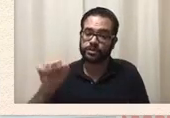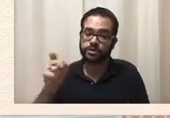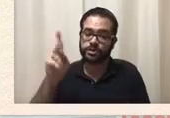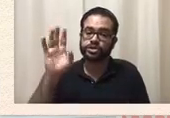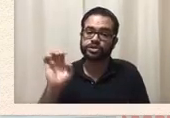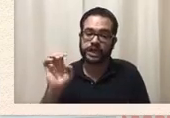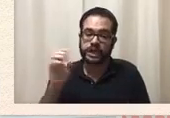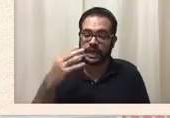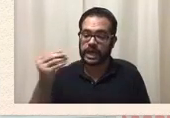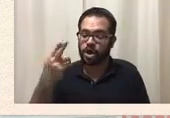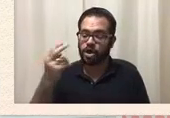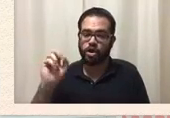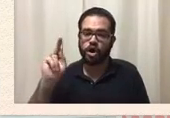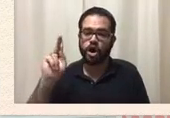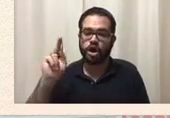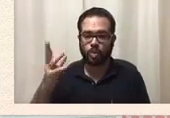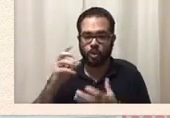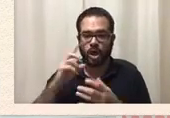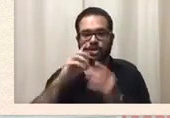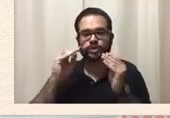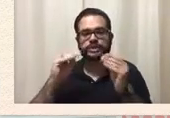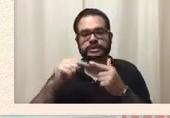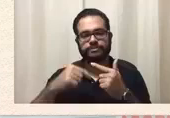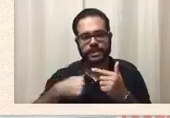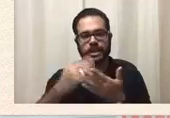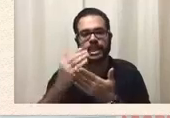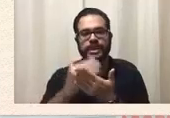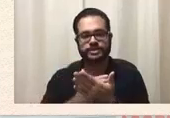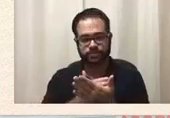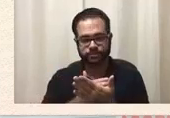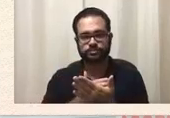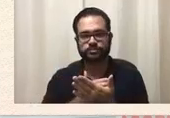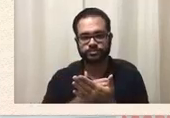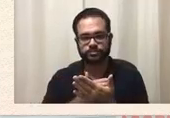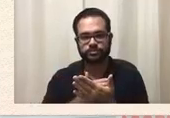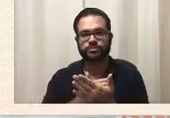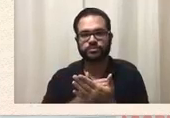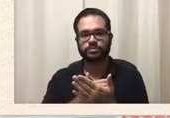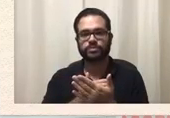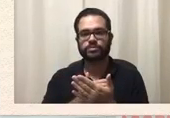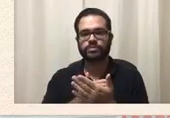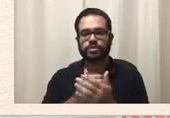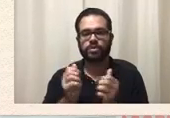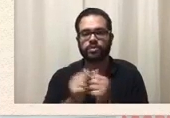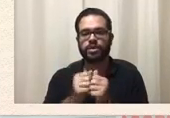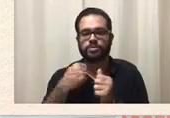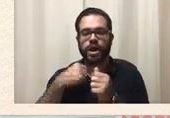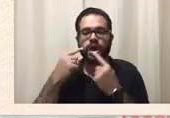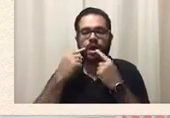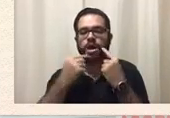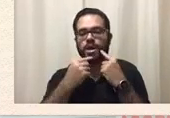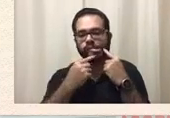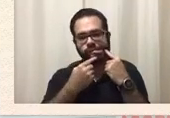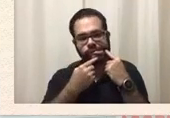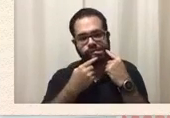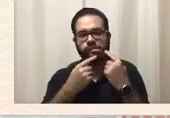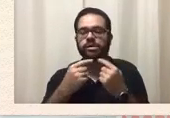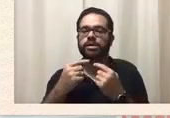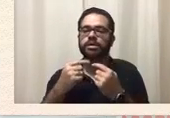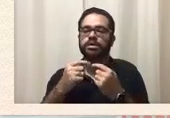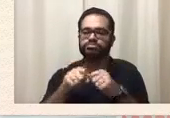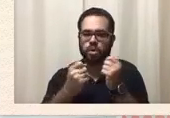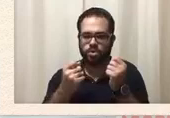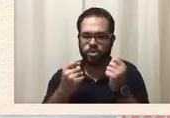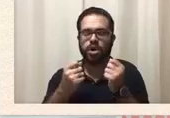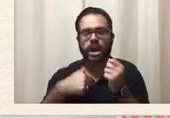teach me a lesson. Despite my throbbing jaw, I had the courage to turn the other cheek and walk